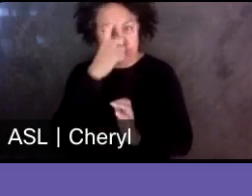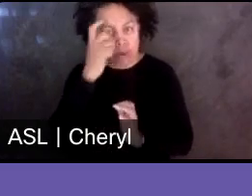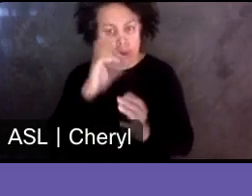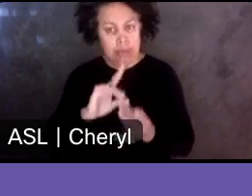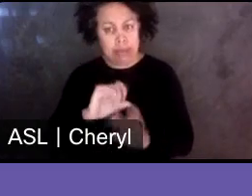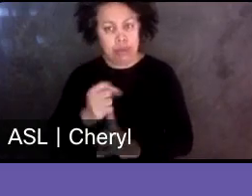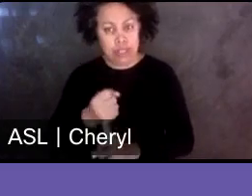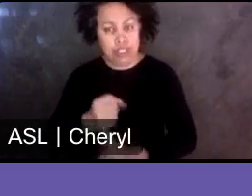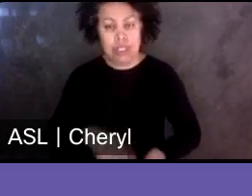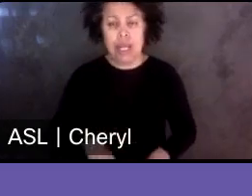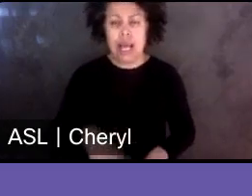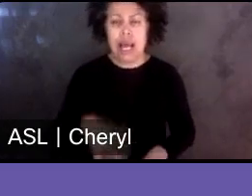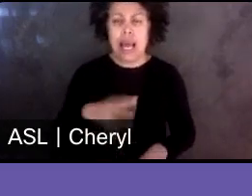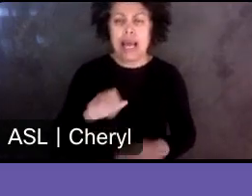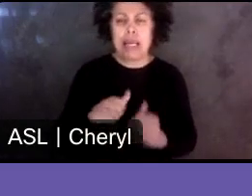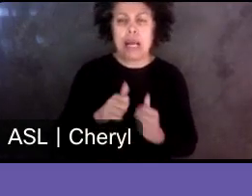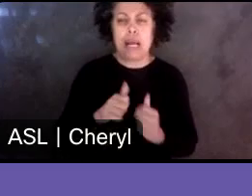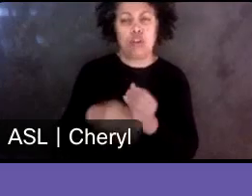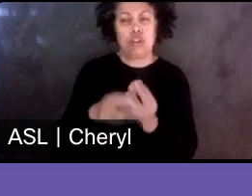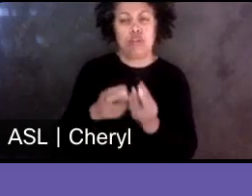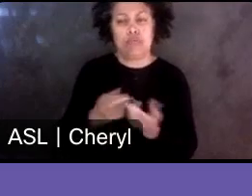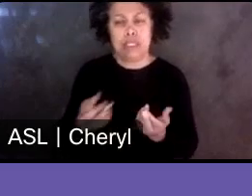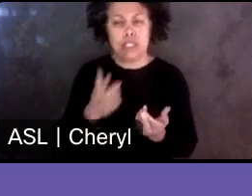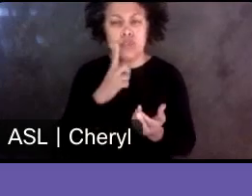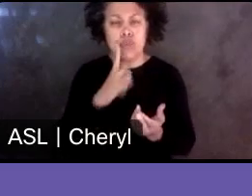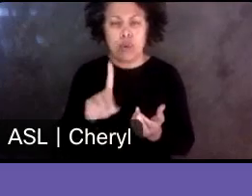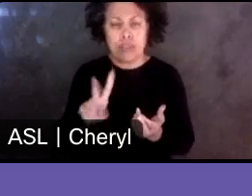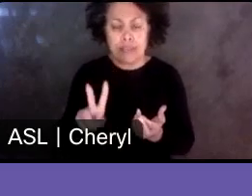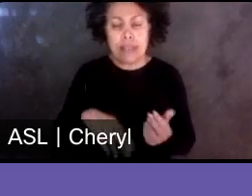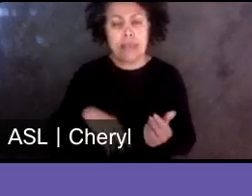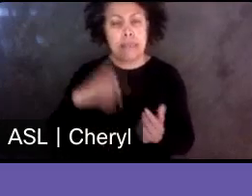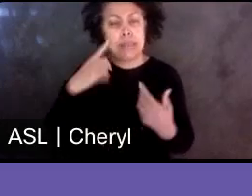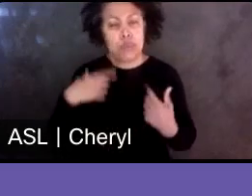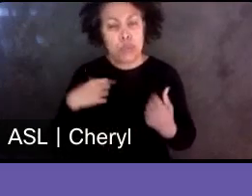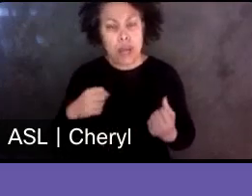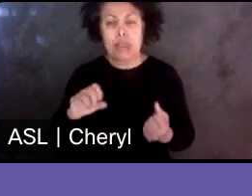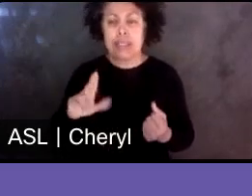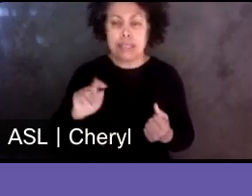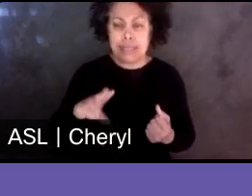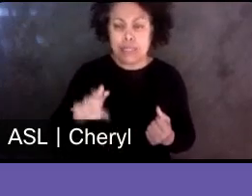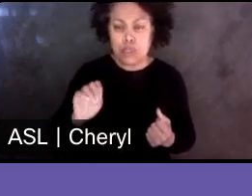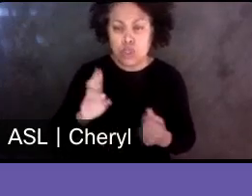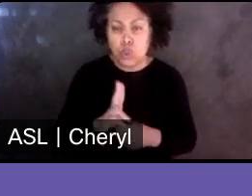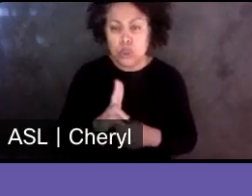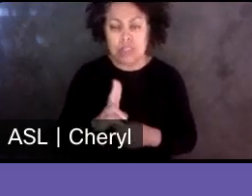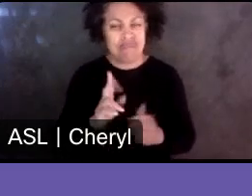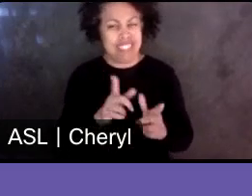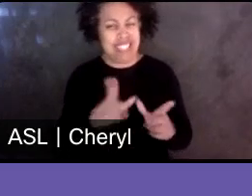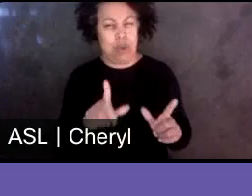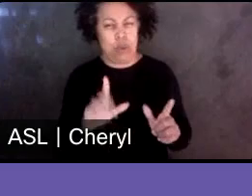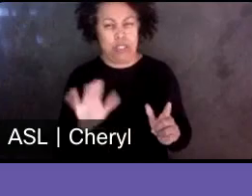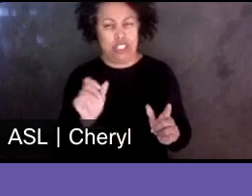domestic violence, mental health, and substance use organizations. Language justice is just one aspect of